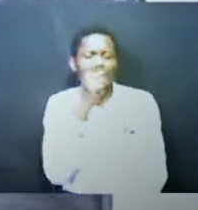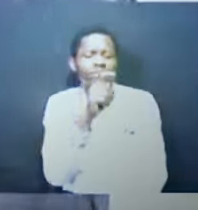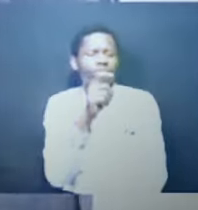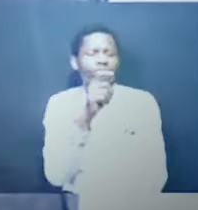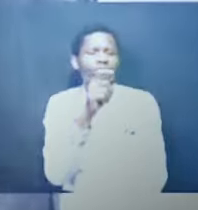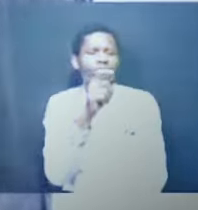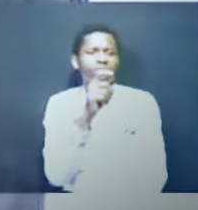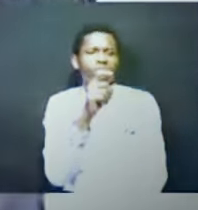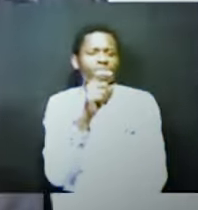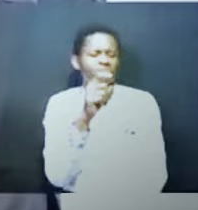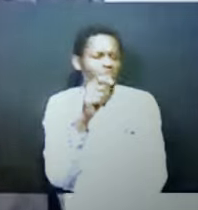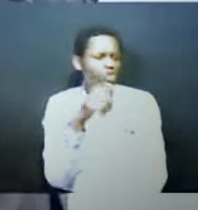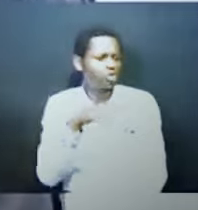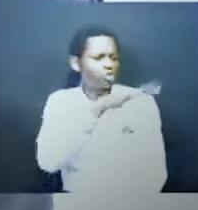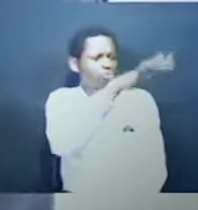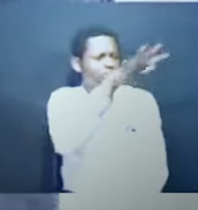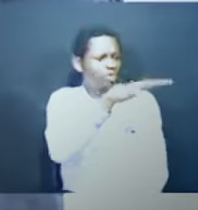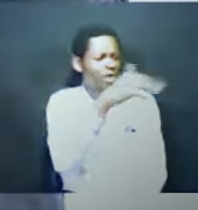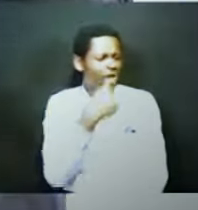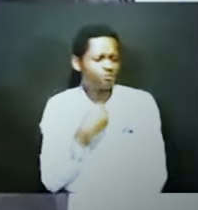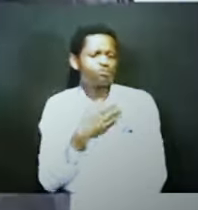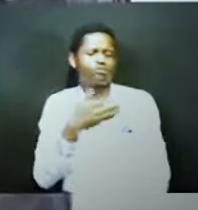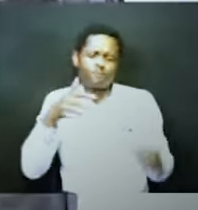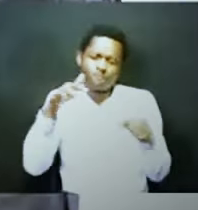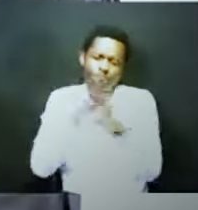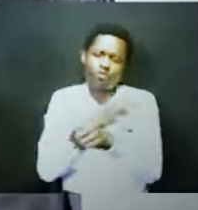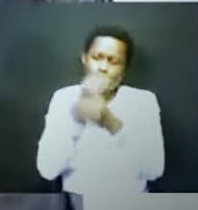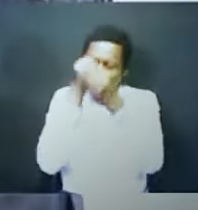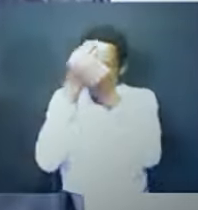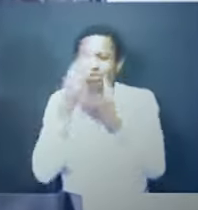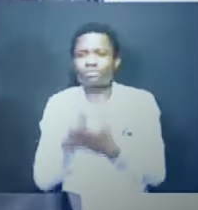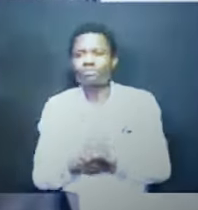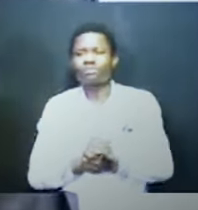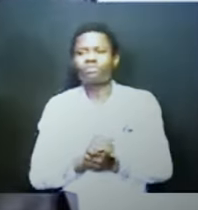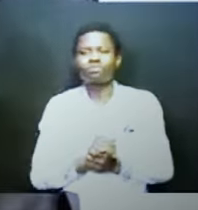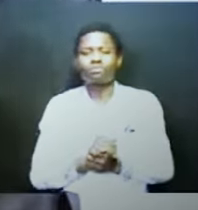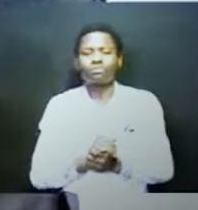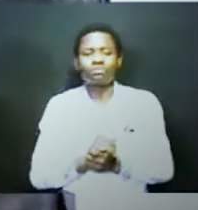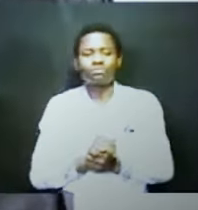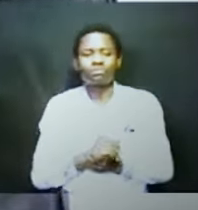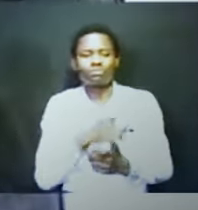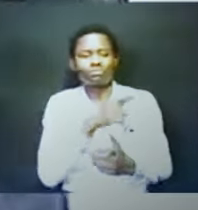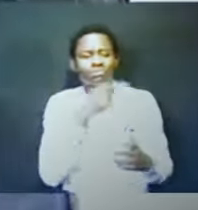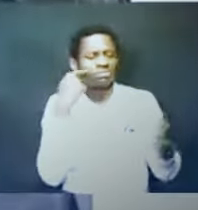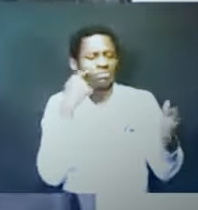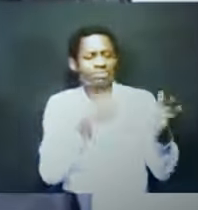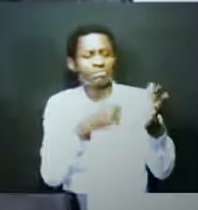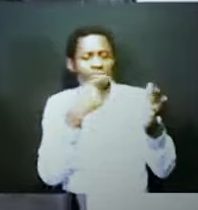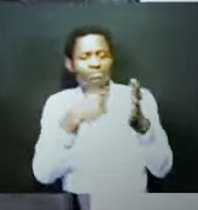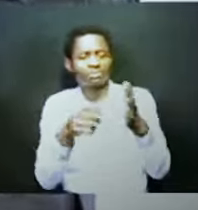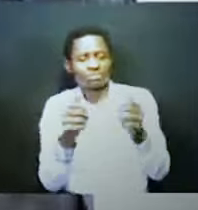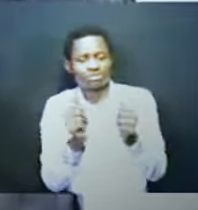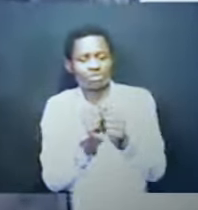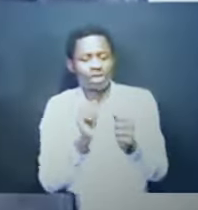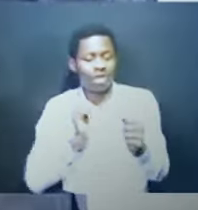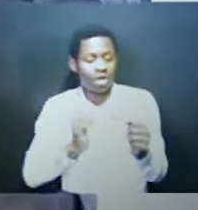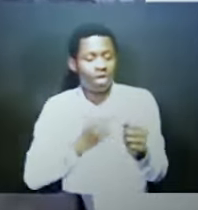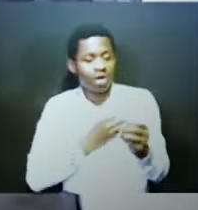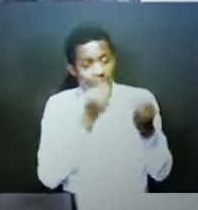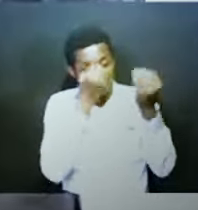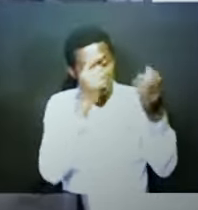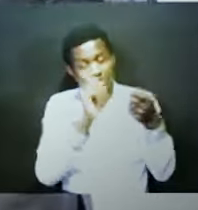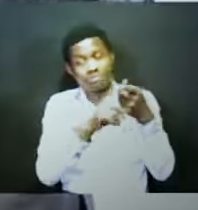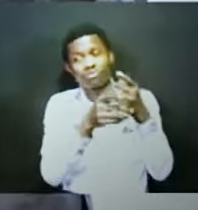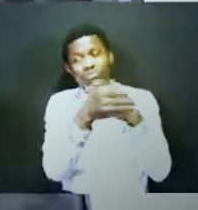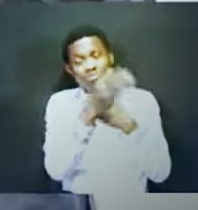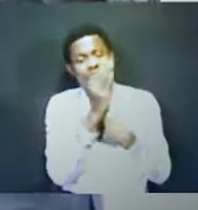their total obedience. And let us check with our obedience to God. If